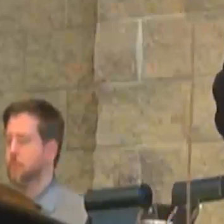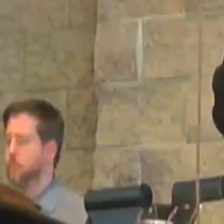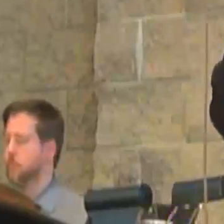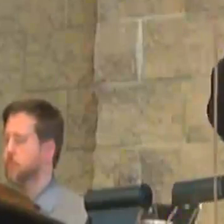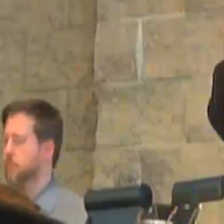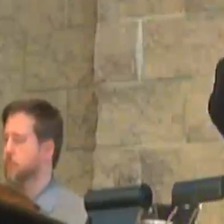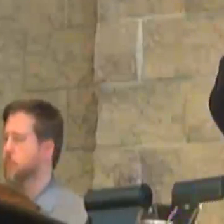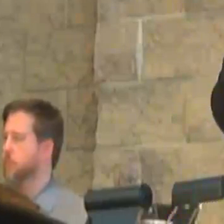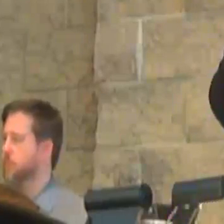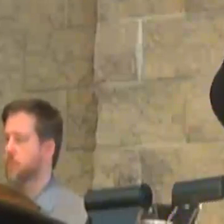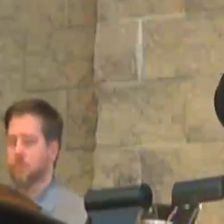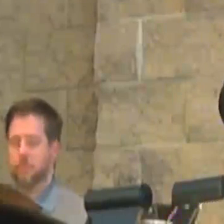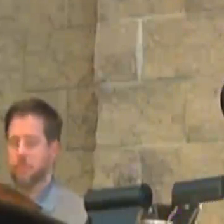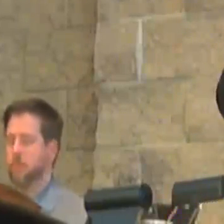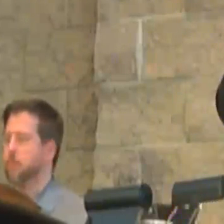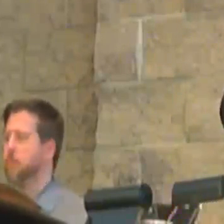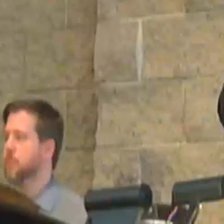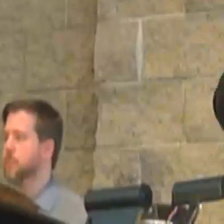pray.